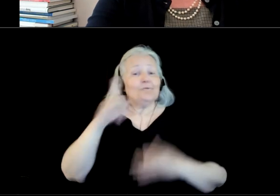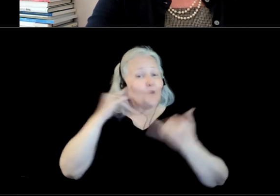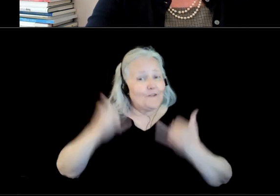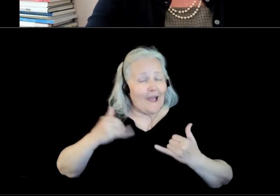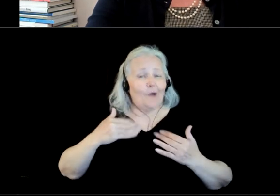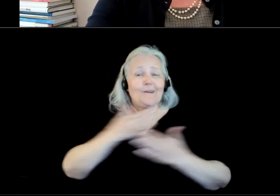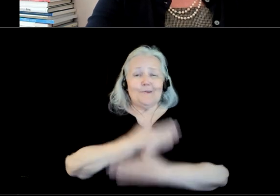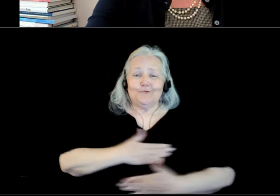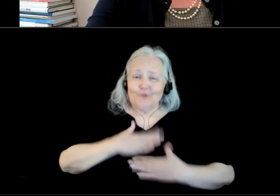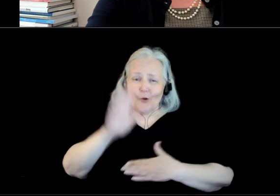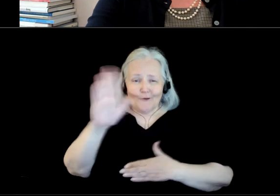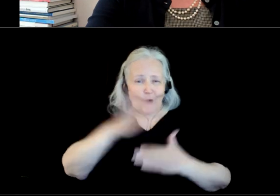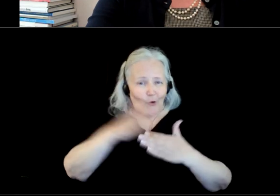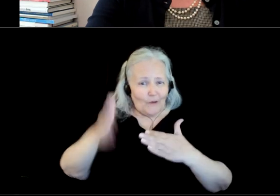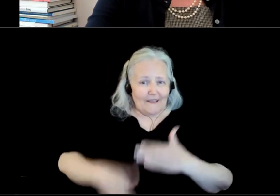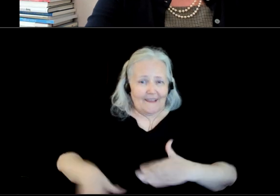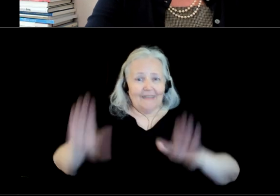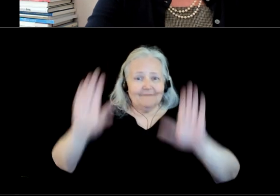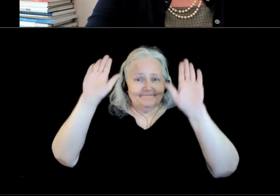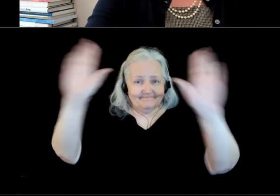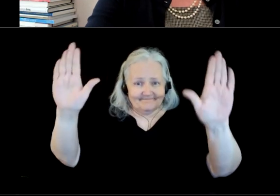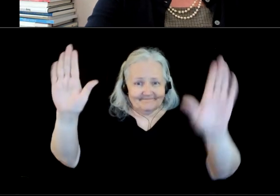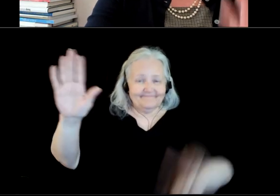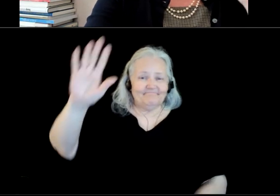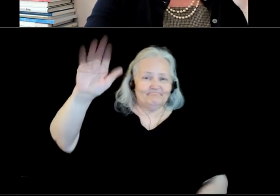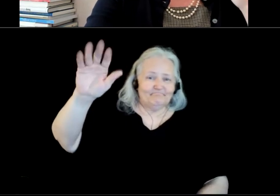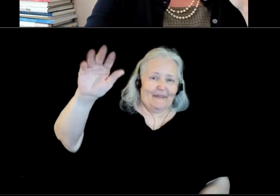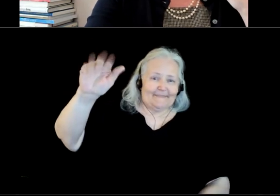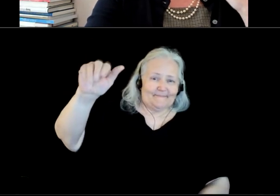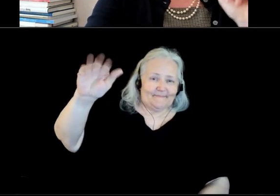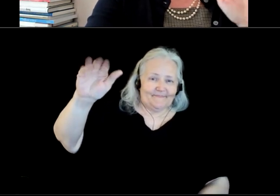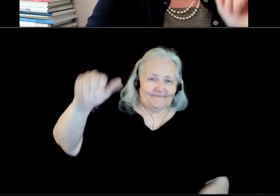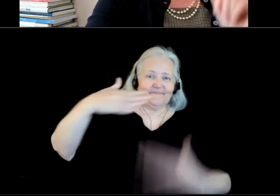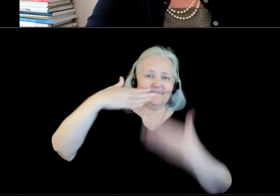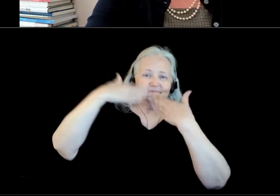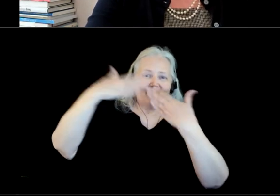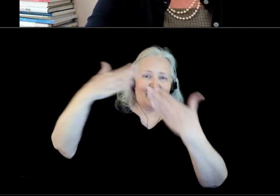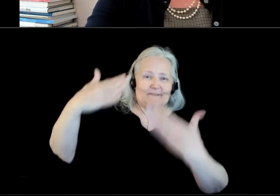everyone, and goodbye. Thank you. Bye.